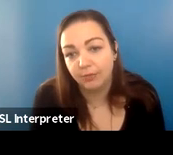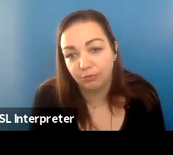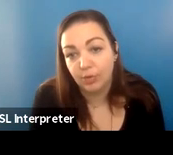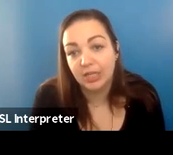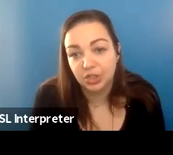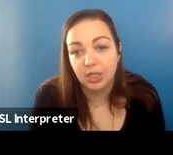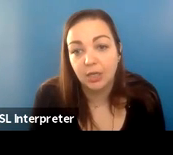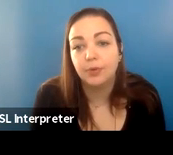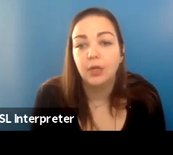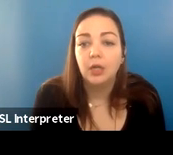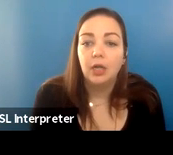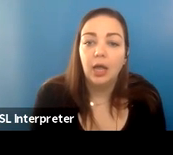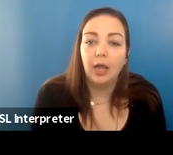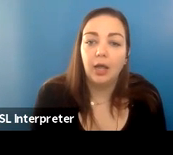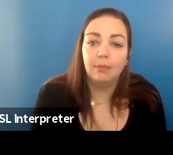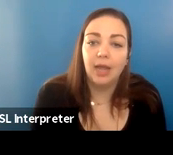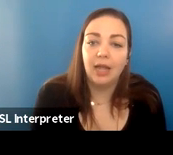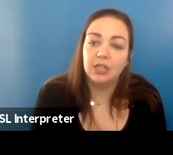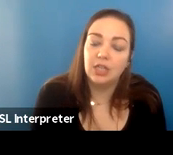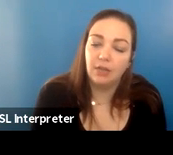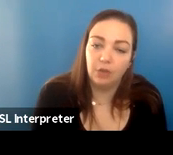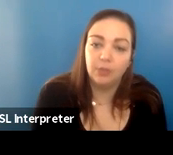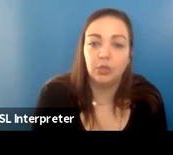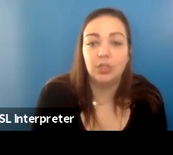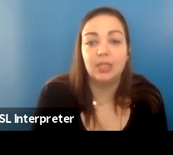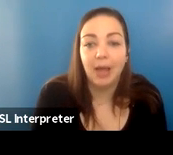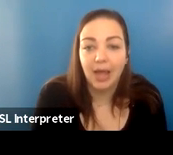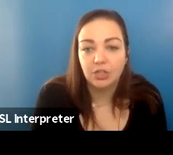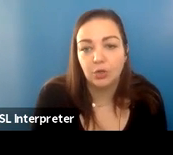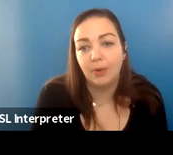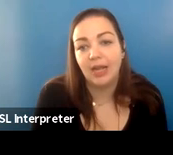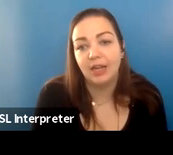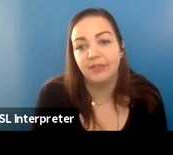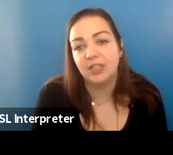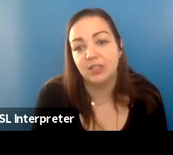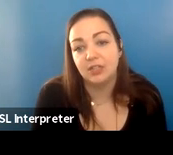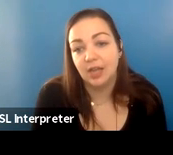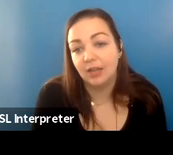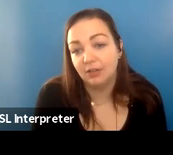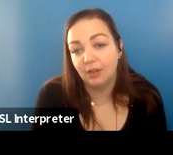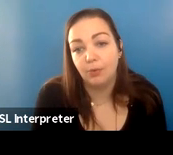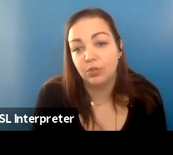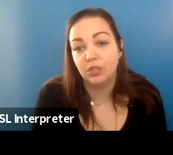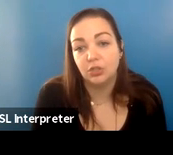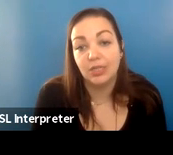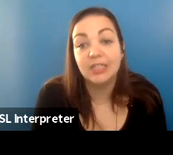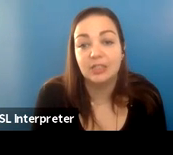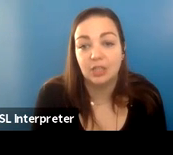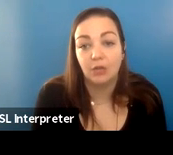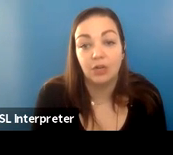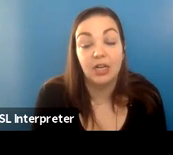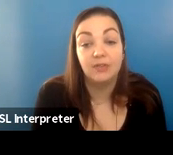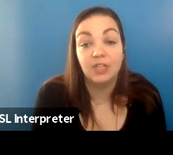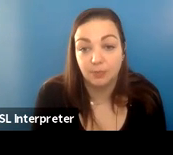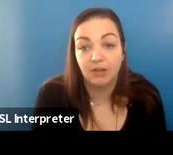especially through leadership, and give the opportunity back to Black innovators. It's so important to listen